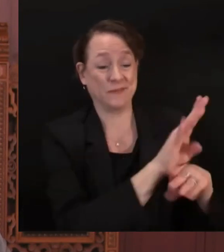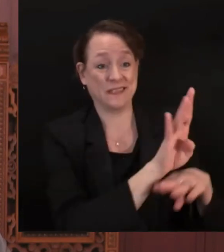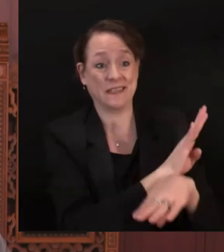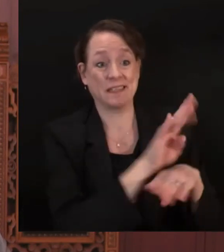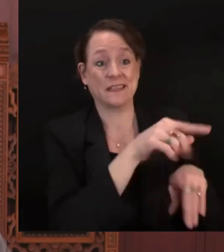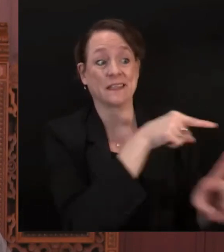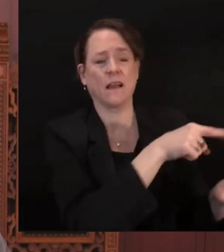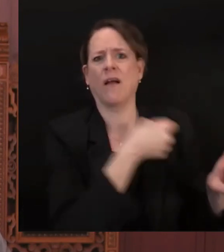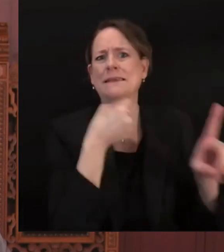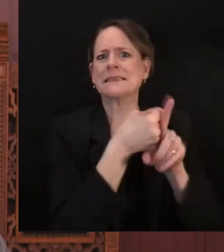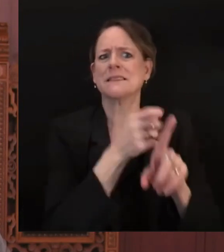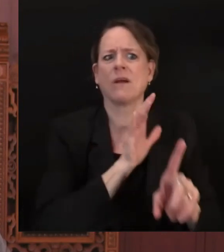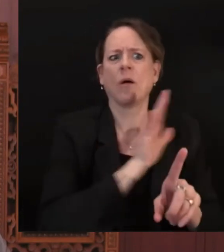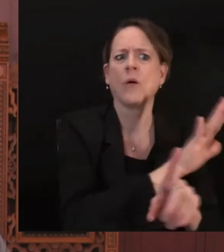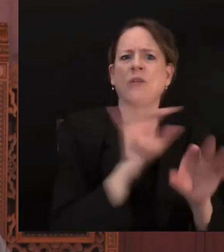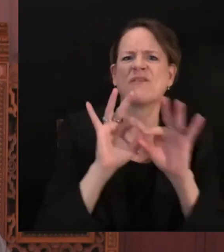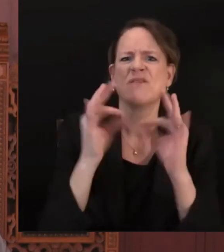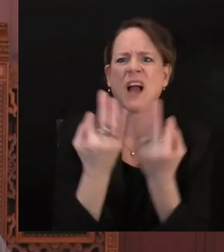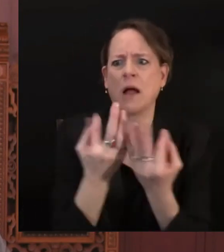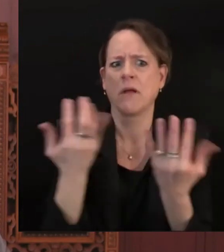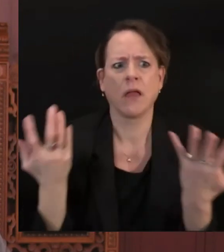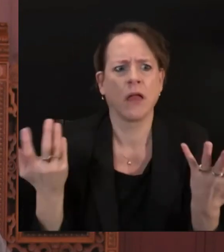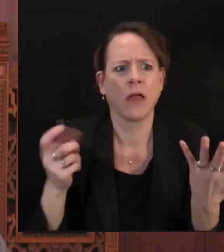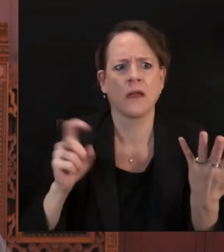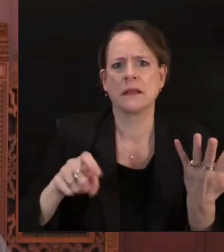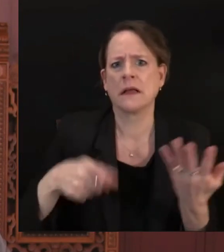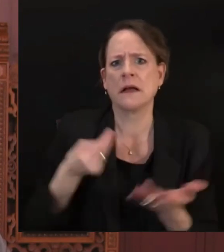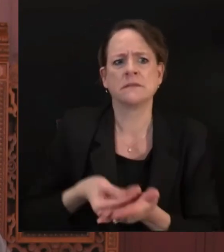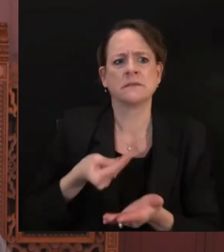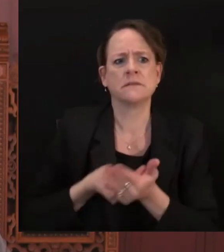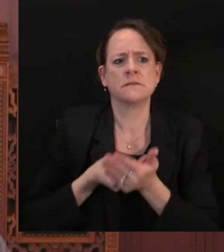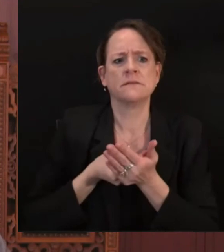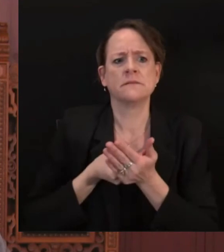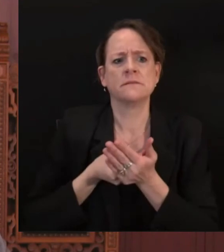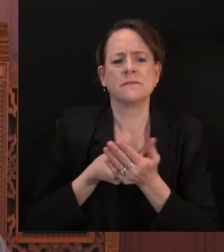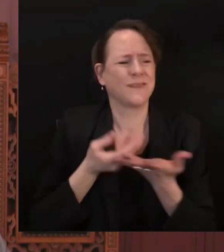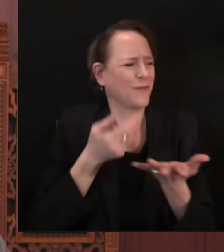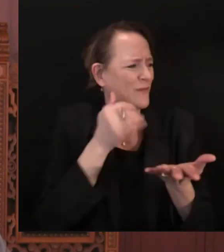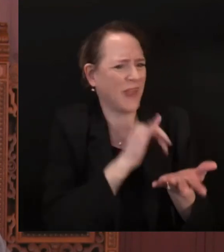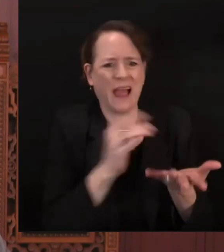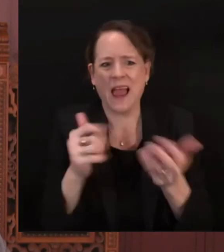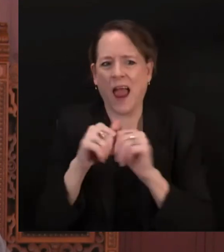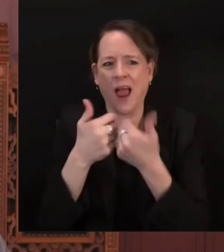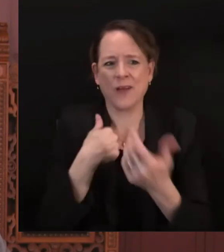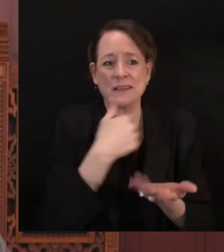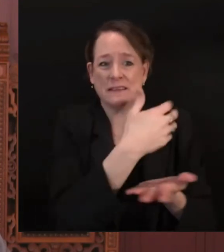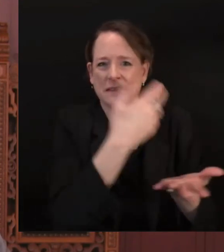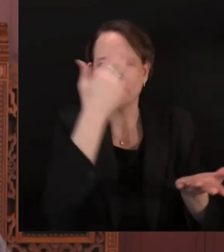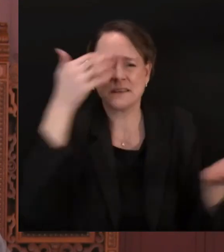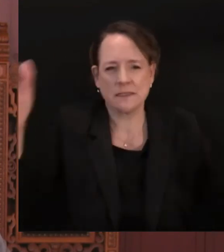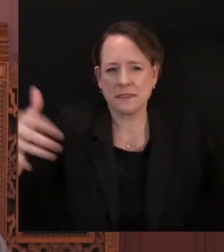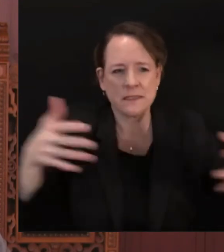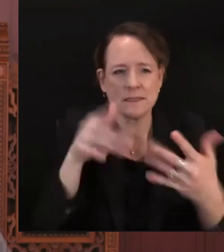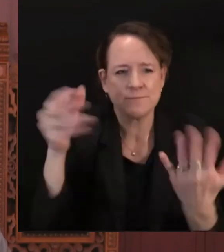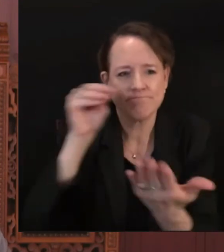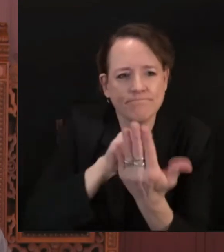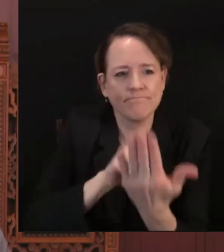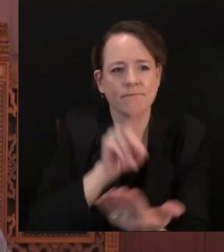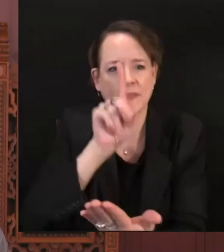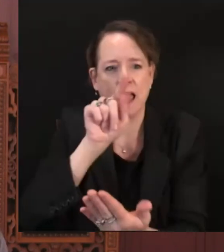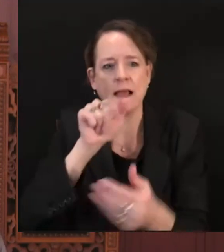So it's astronomical. There's no question about it. When you're talking about almost $1 trillion